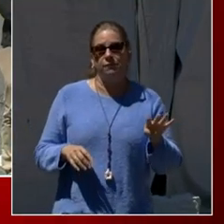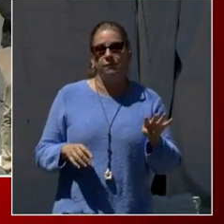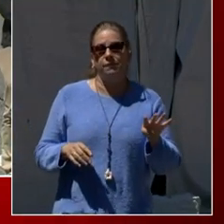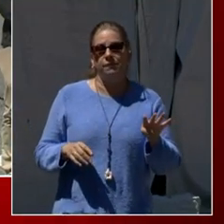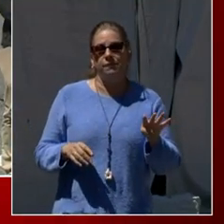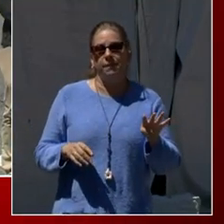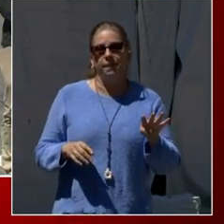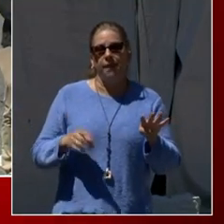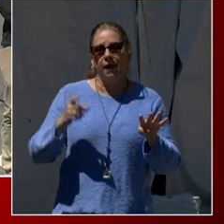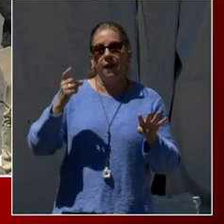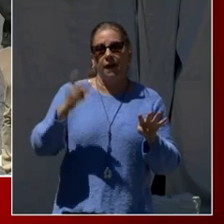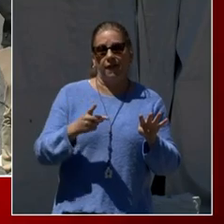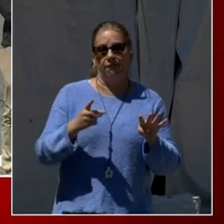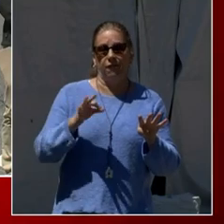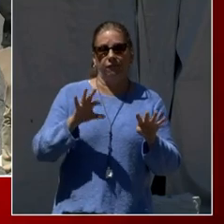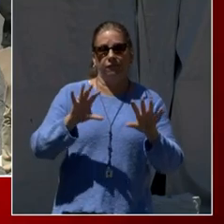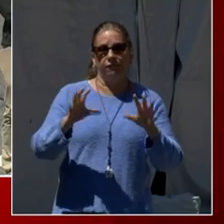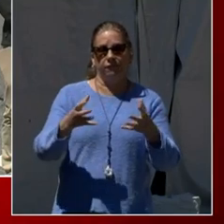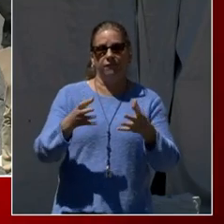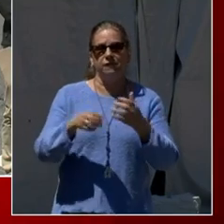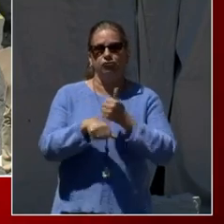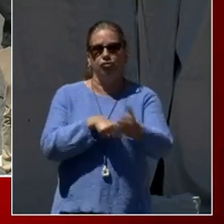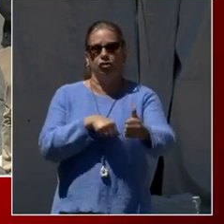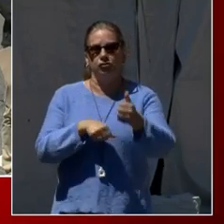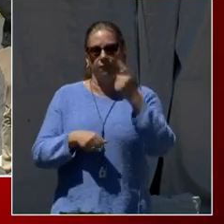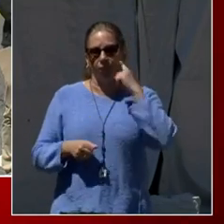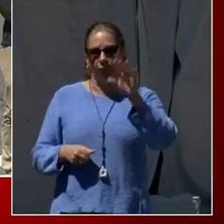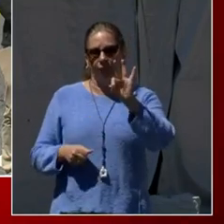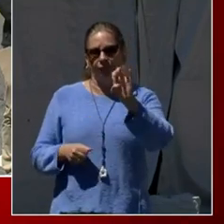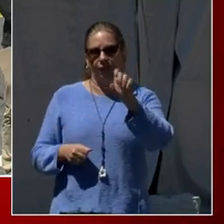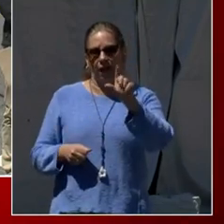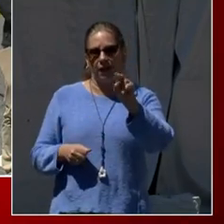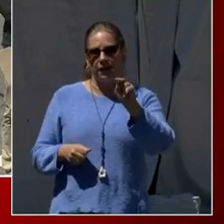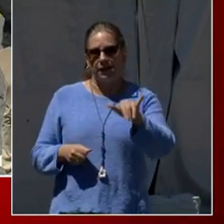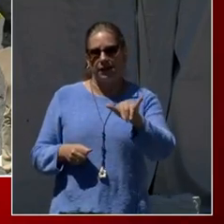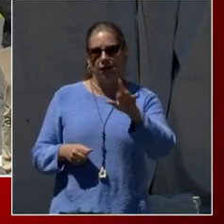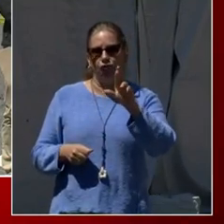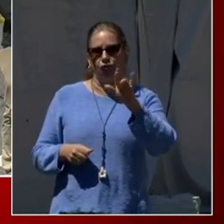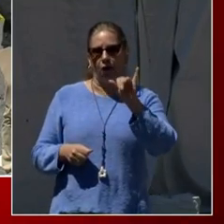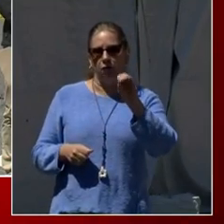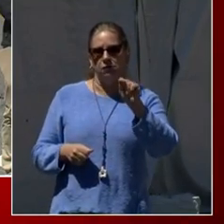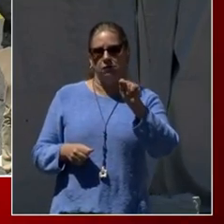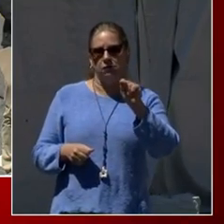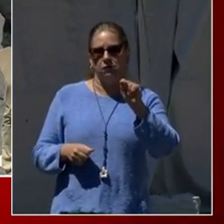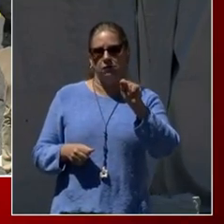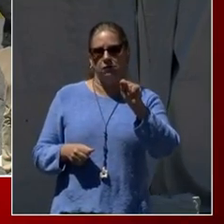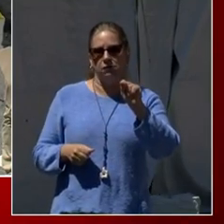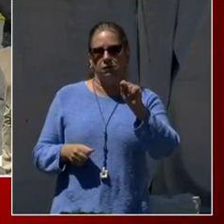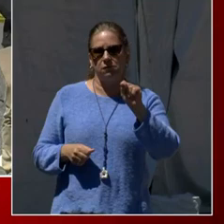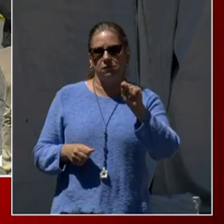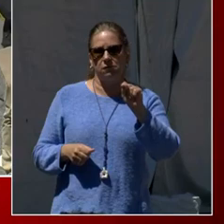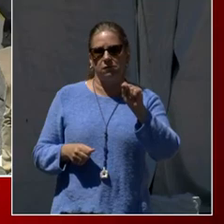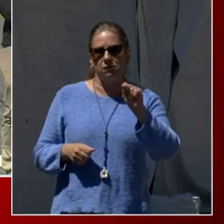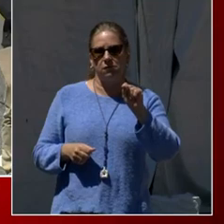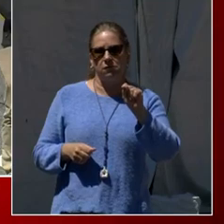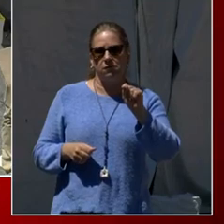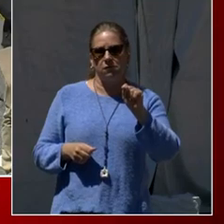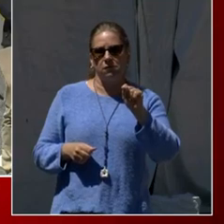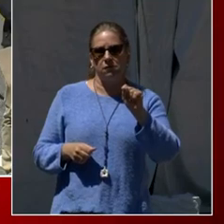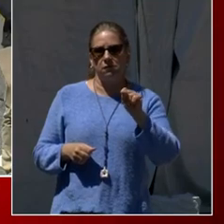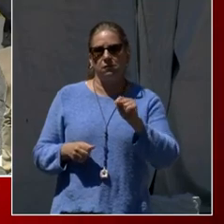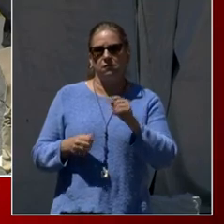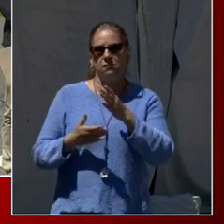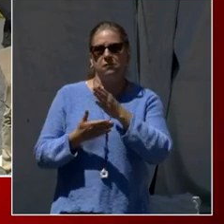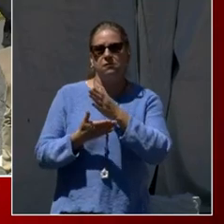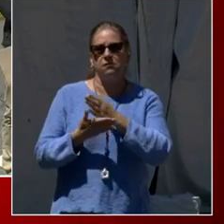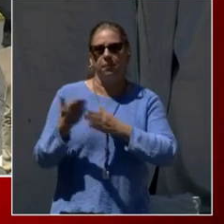felony rioting. A number were charged with burglary too. We will provide the details on the arrestees